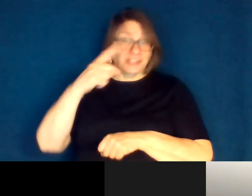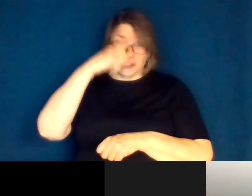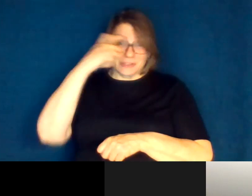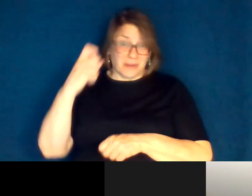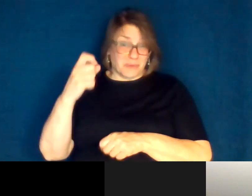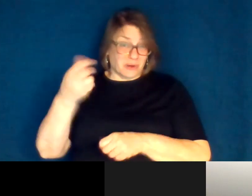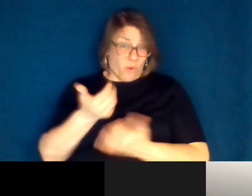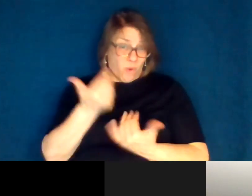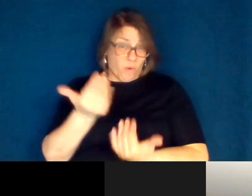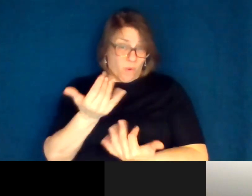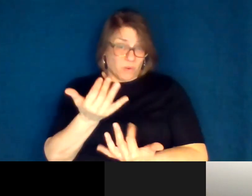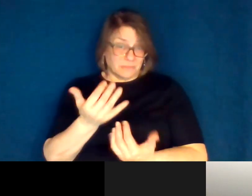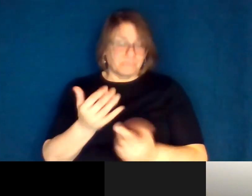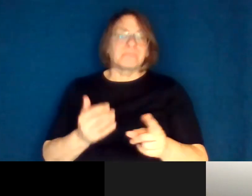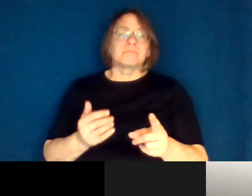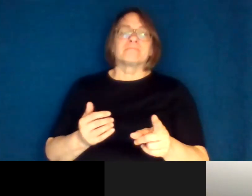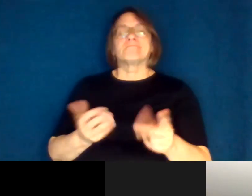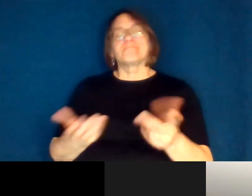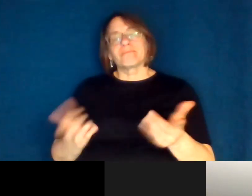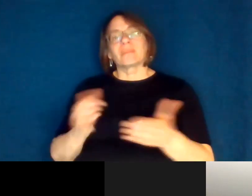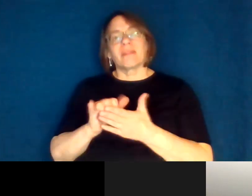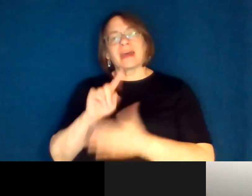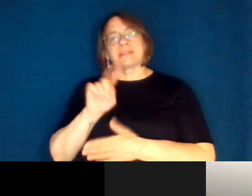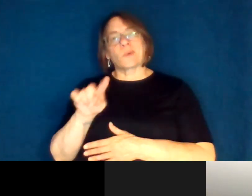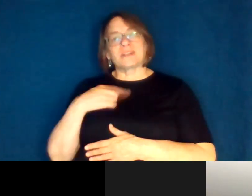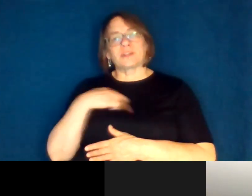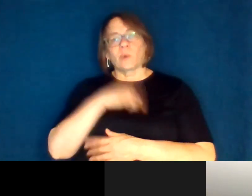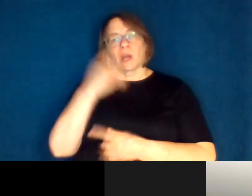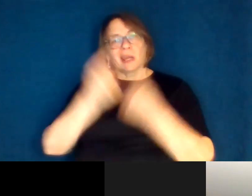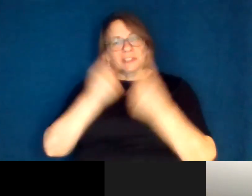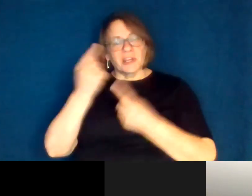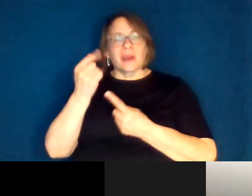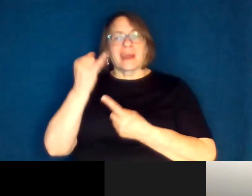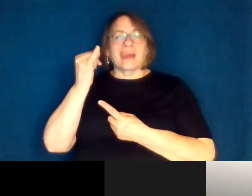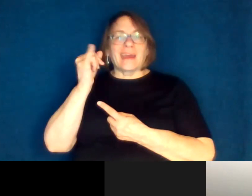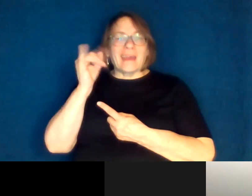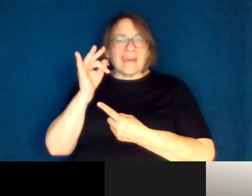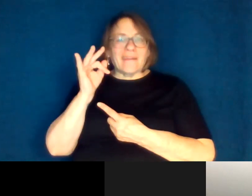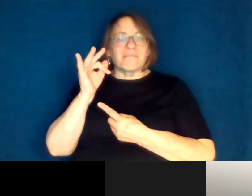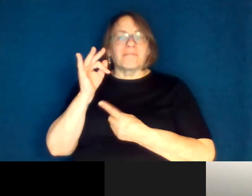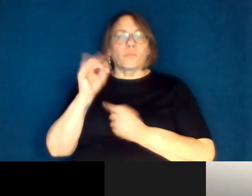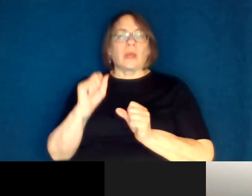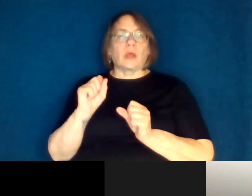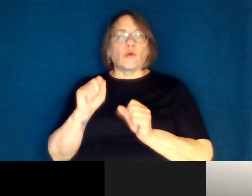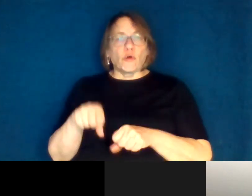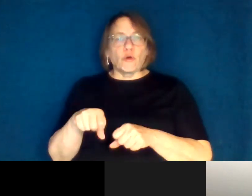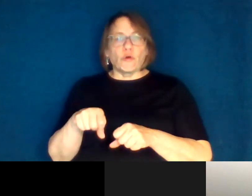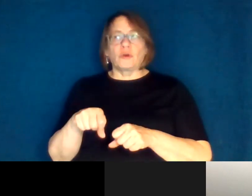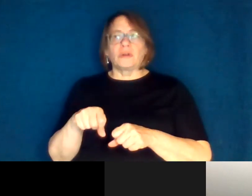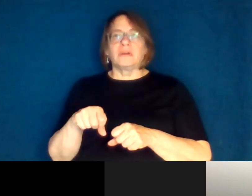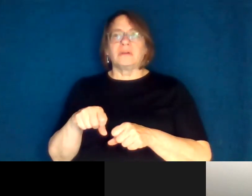Well, I mean, so that's a question under consideration, whether or not it actually would be a